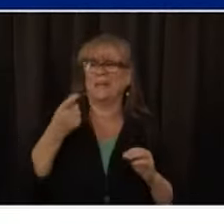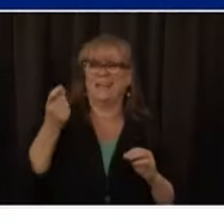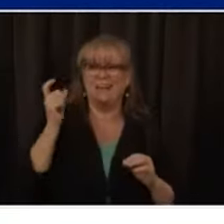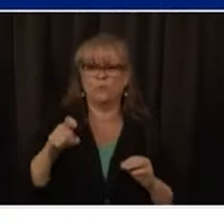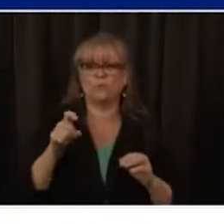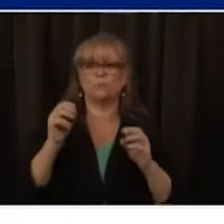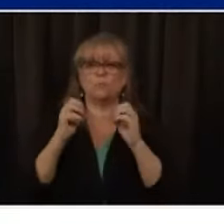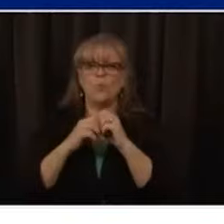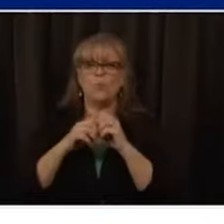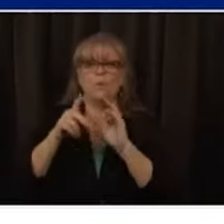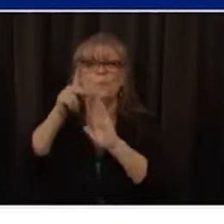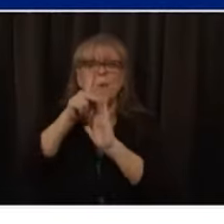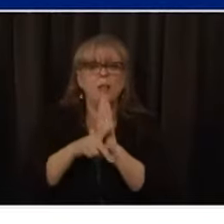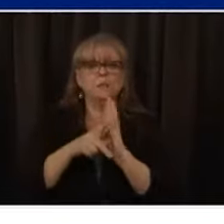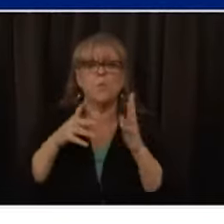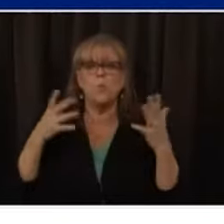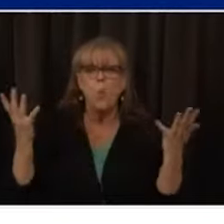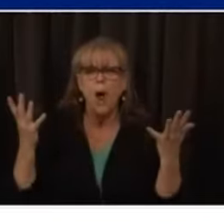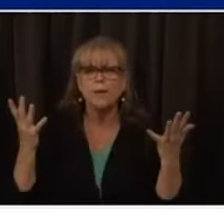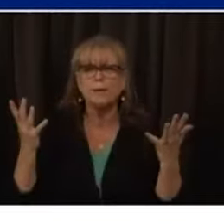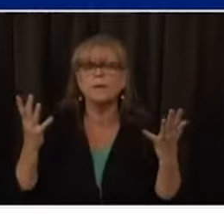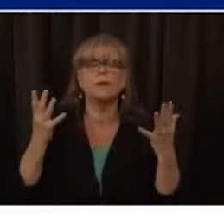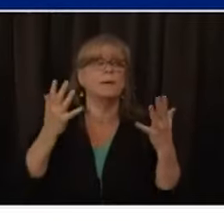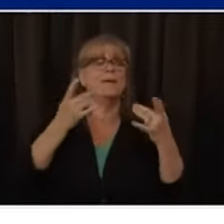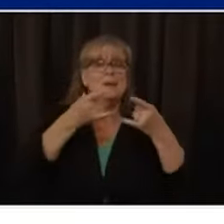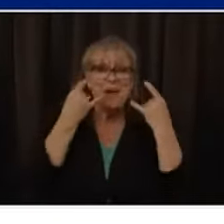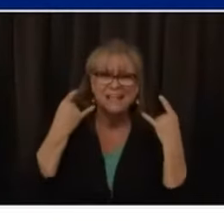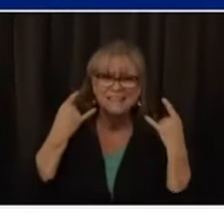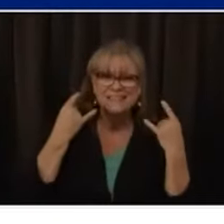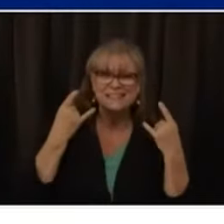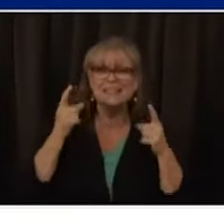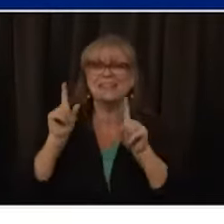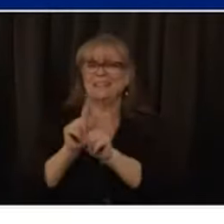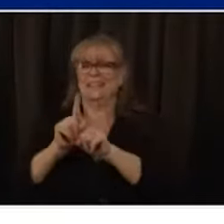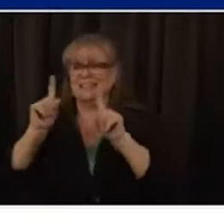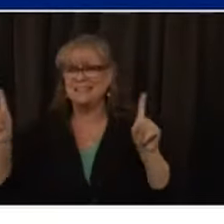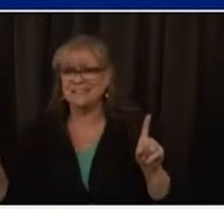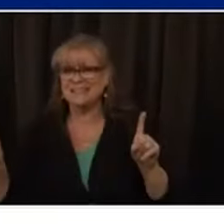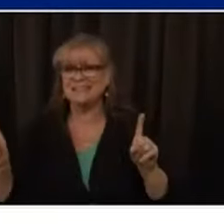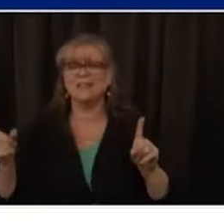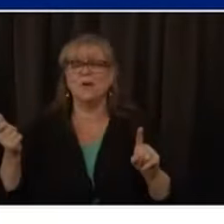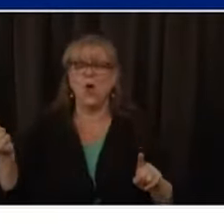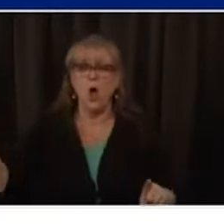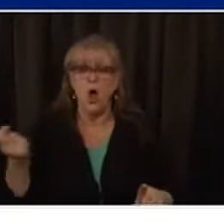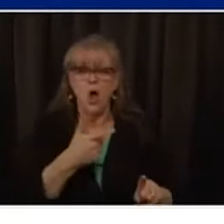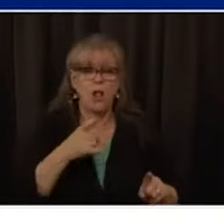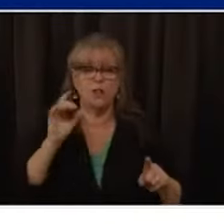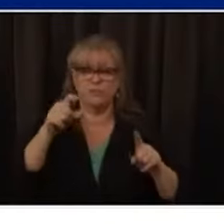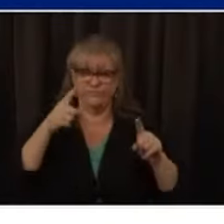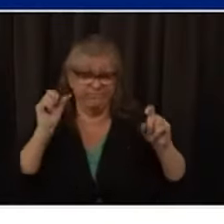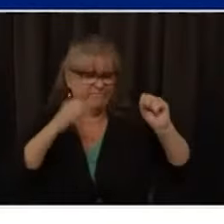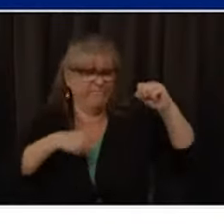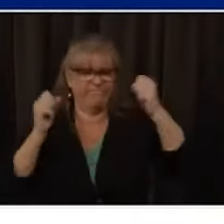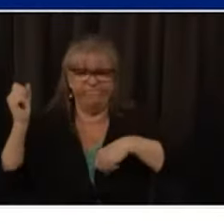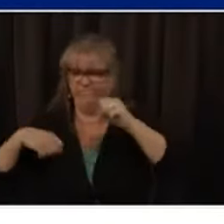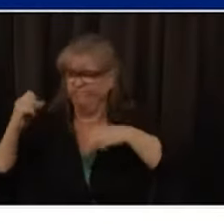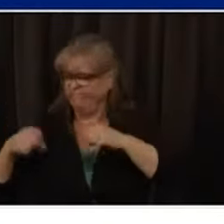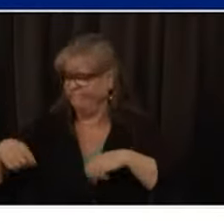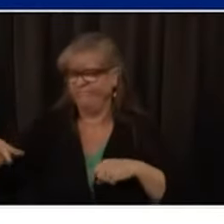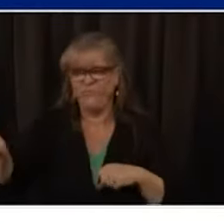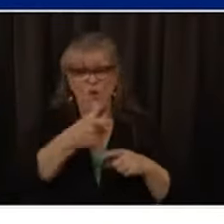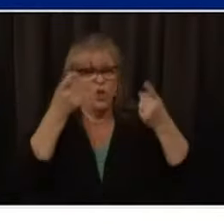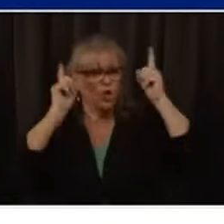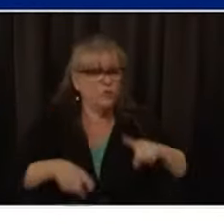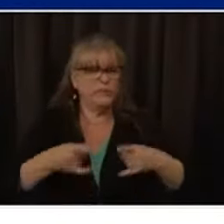social distancing, which is something we all agree on. We know that many counties plan to implement some form of the dial through a public